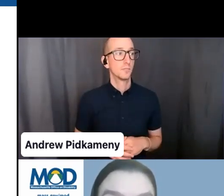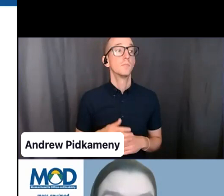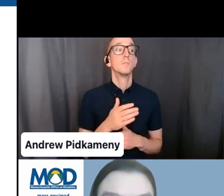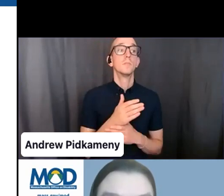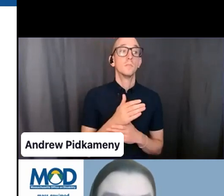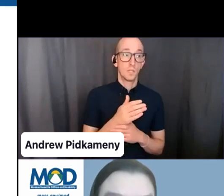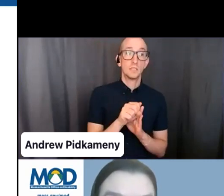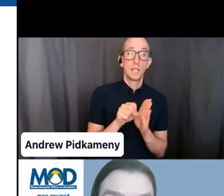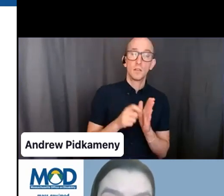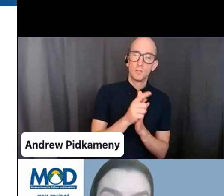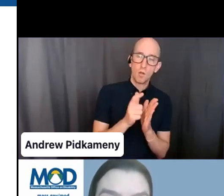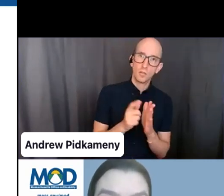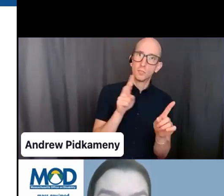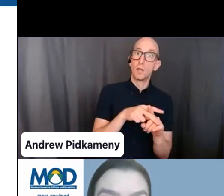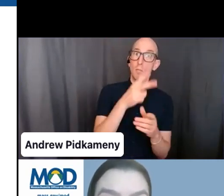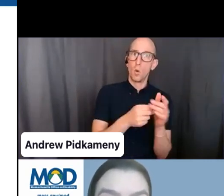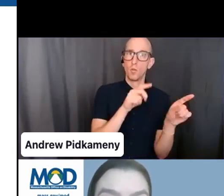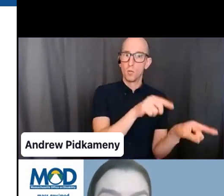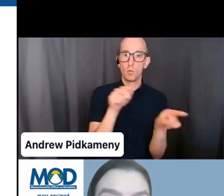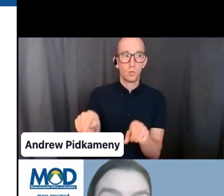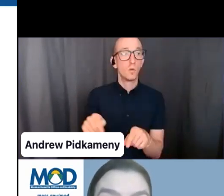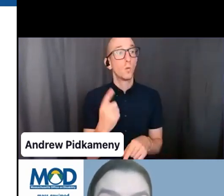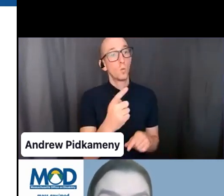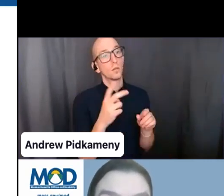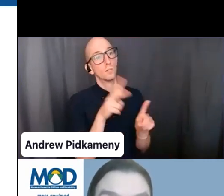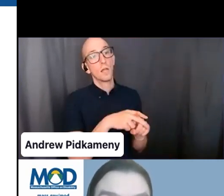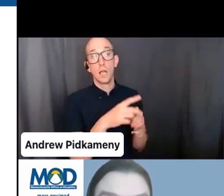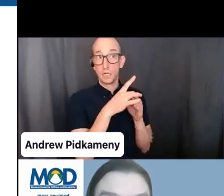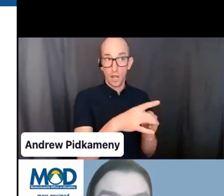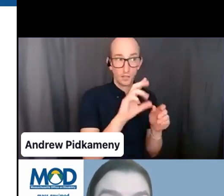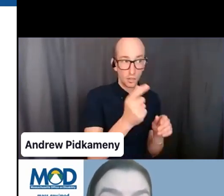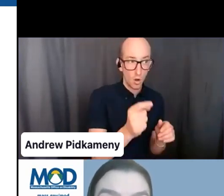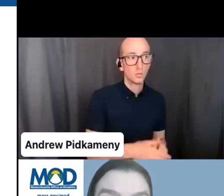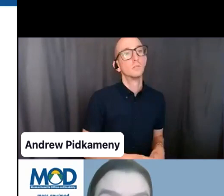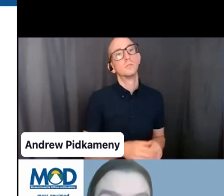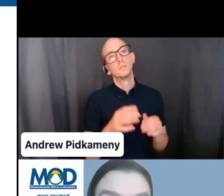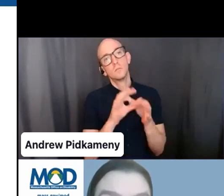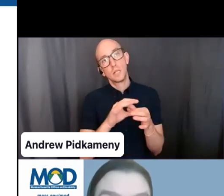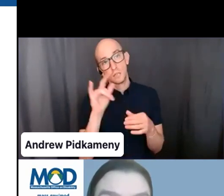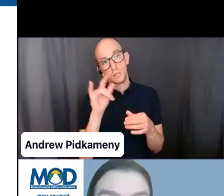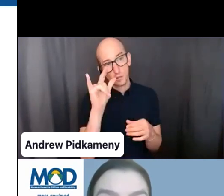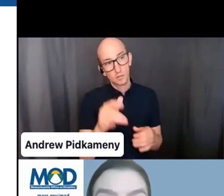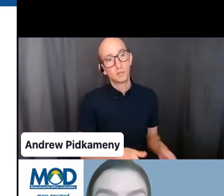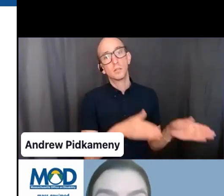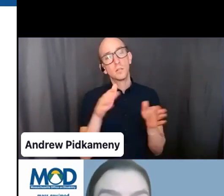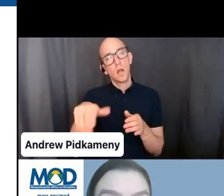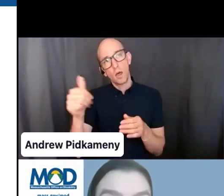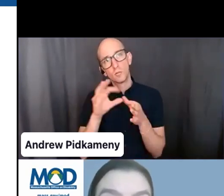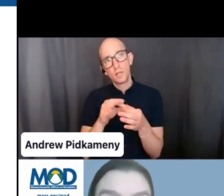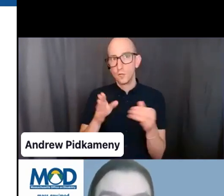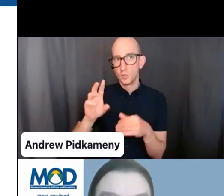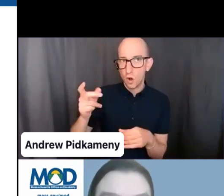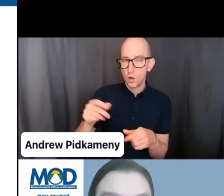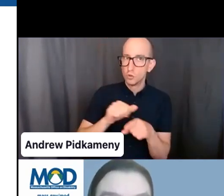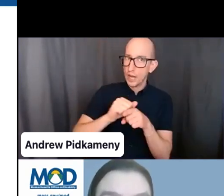public places and transportation other than airlines. Another relates to service dog trainer rights, another to